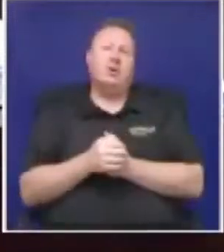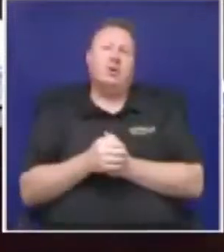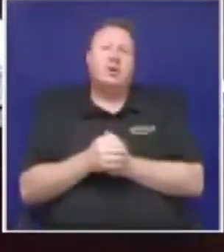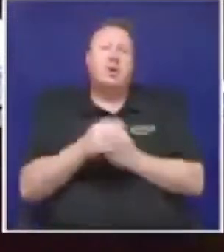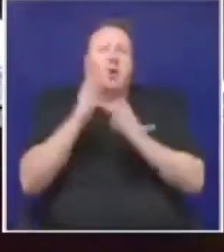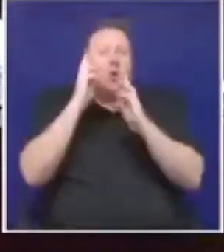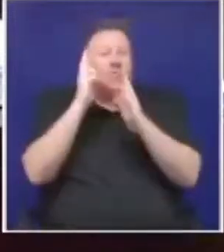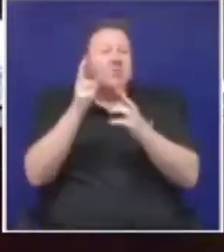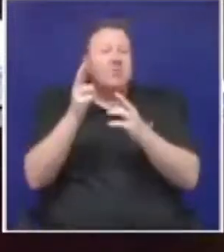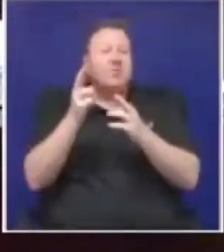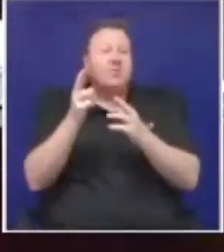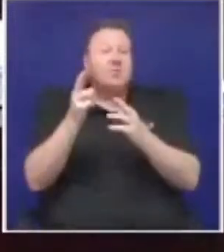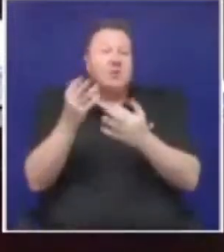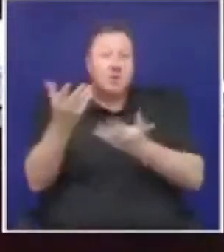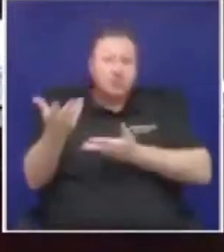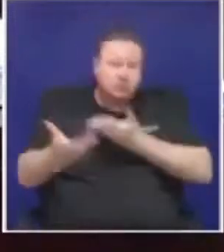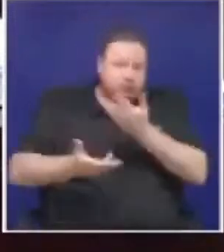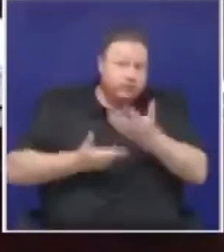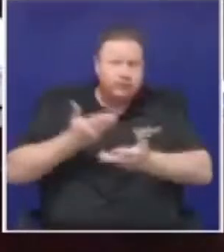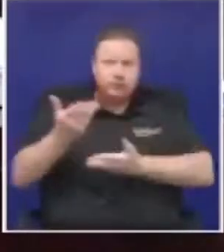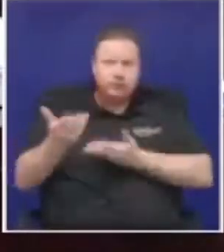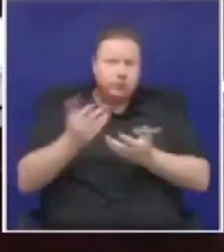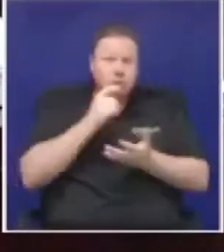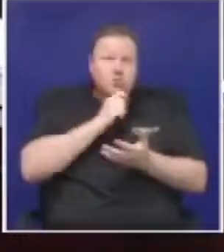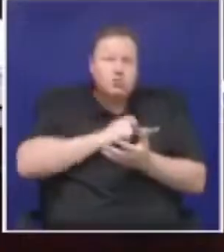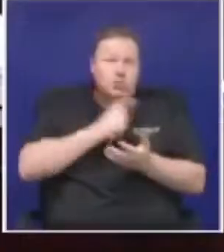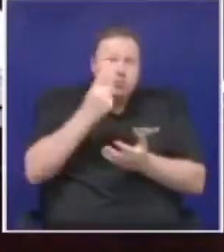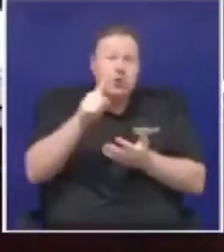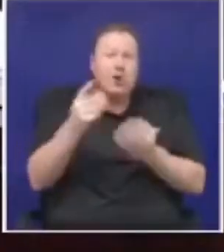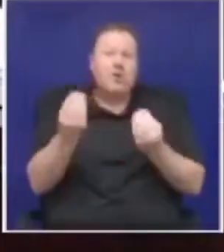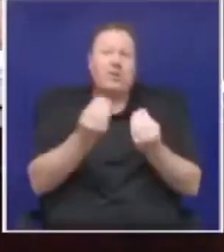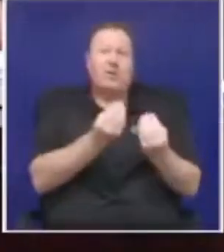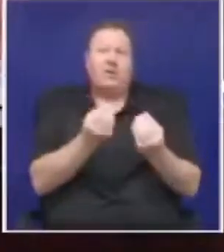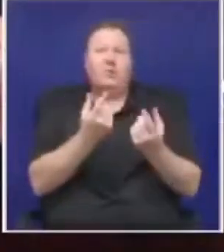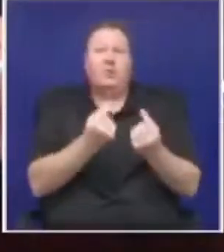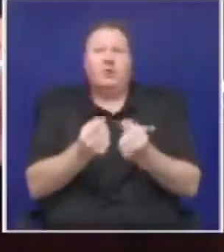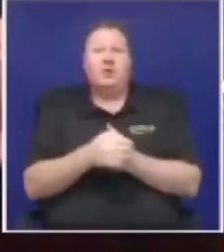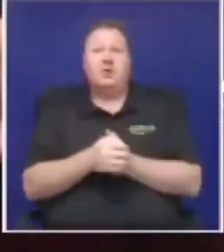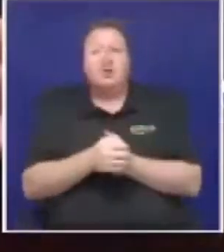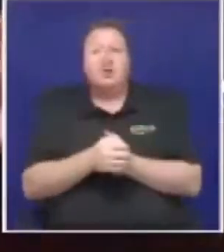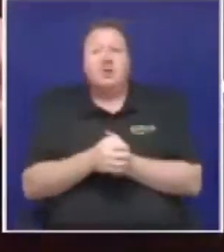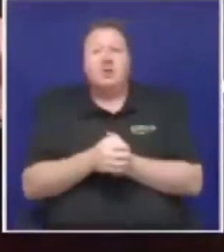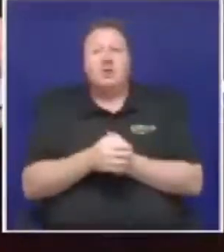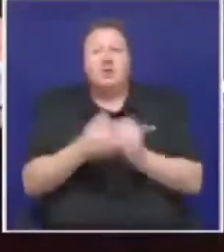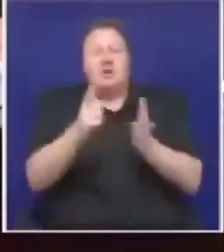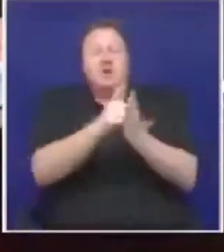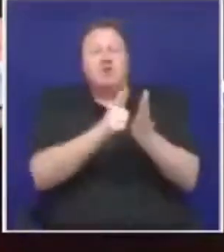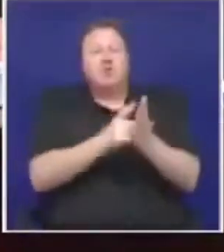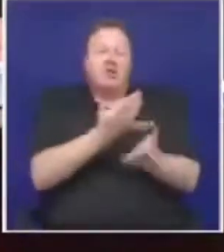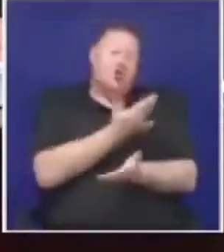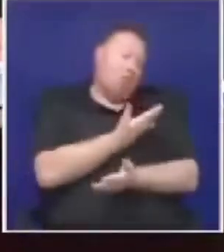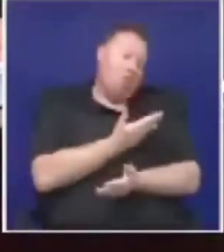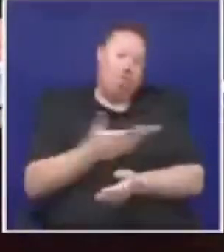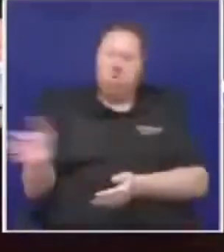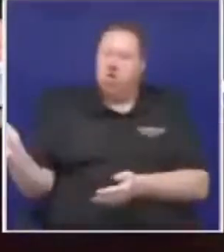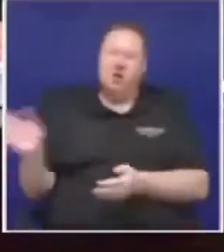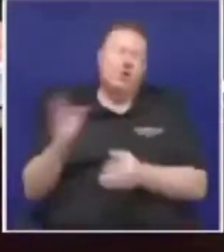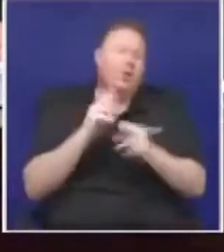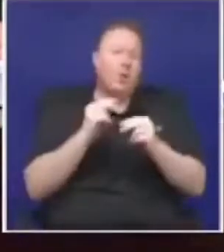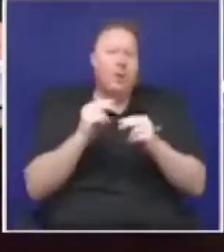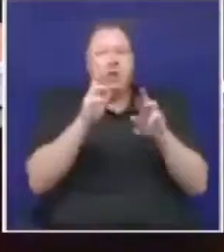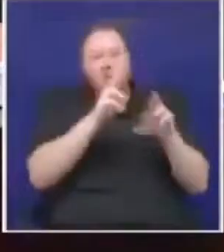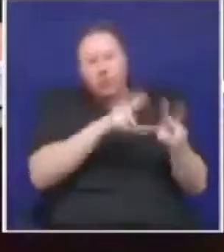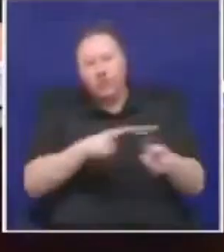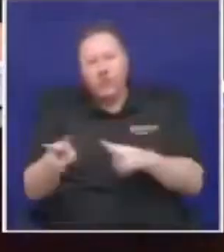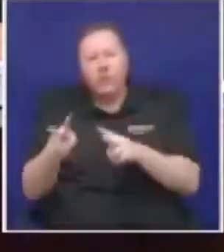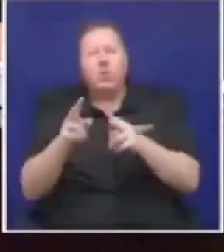them that this is the right thing to do. You don't have to throw away the legislation. You review it,